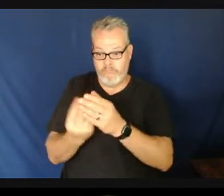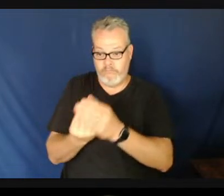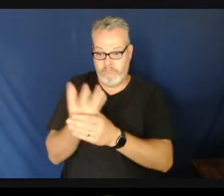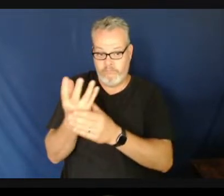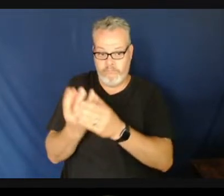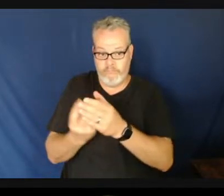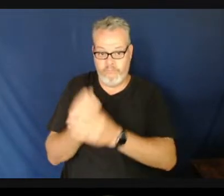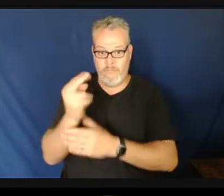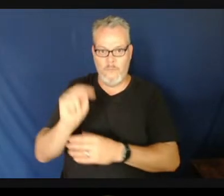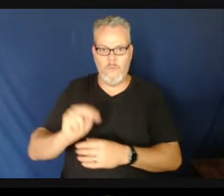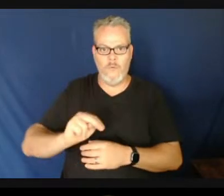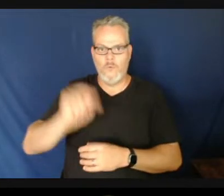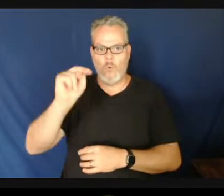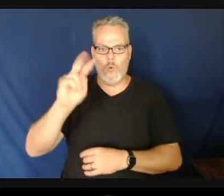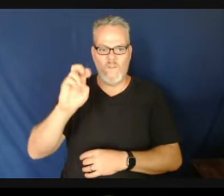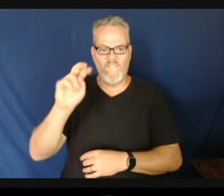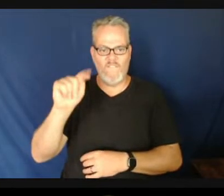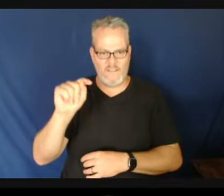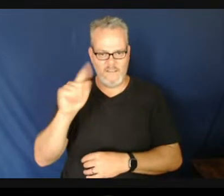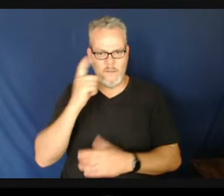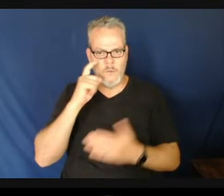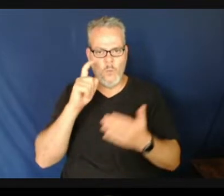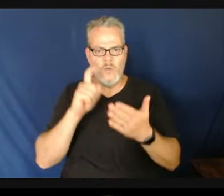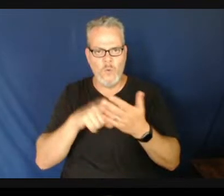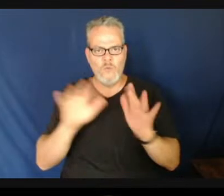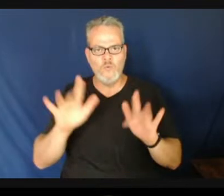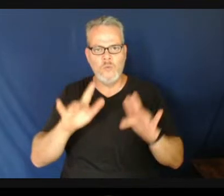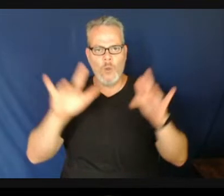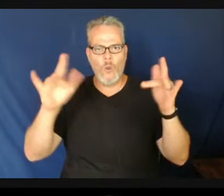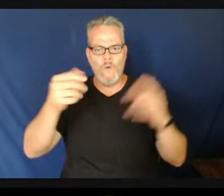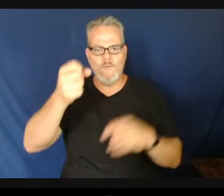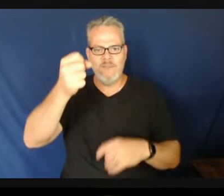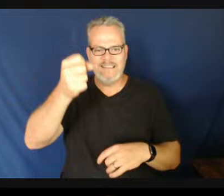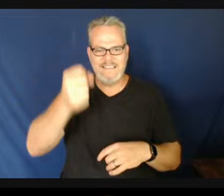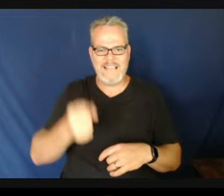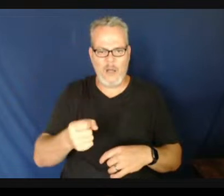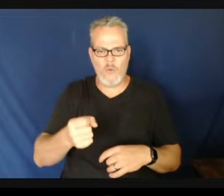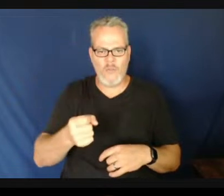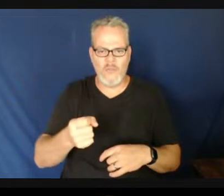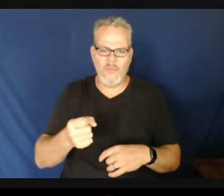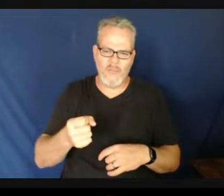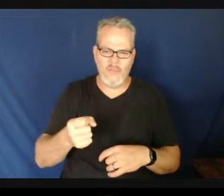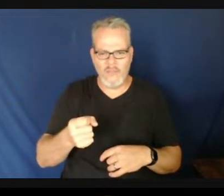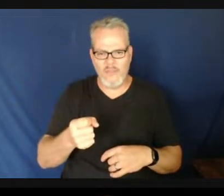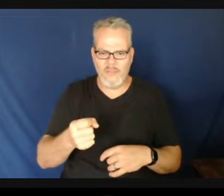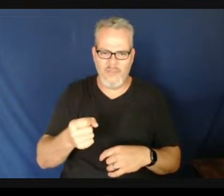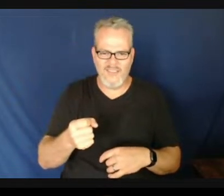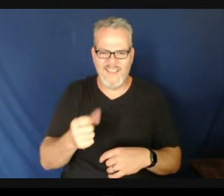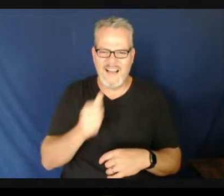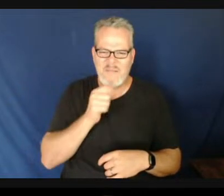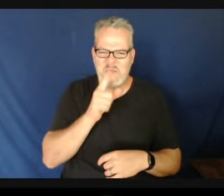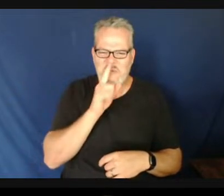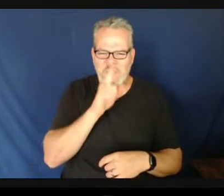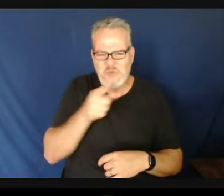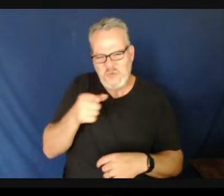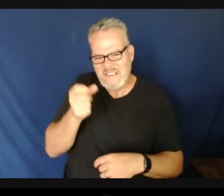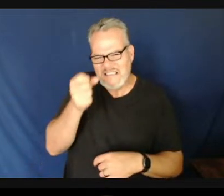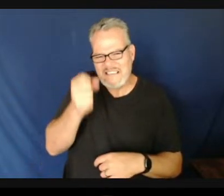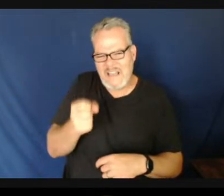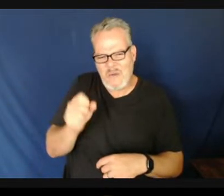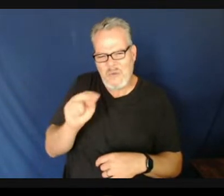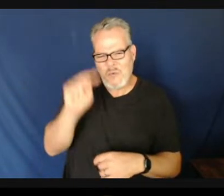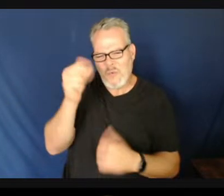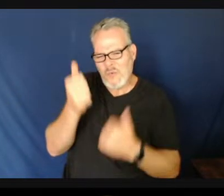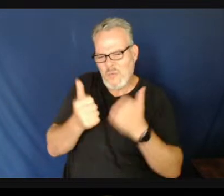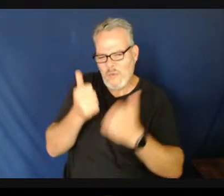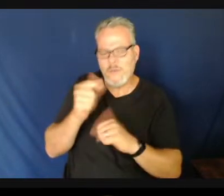They note that there was glow from the south vent. Well, so yeah, I'm not sure if here this is actually supposed to be south vent or north vent, but there